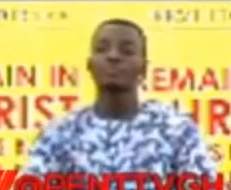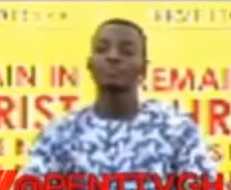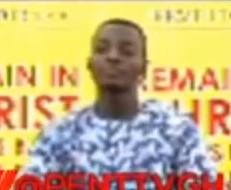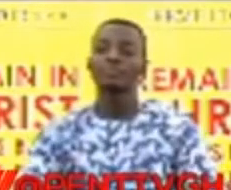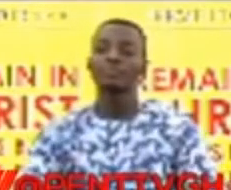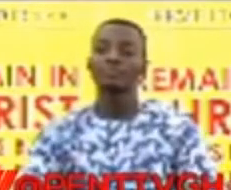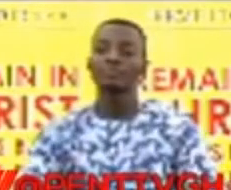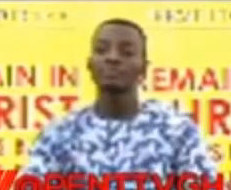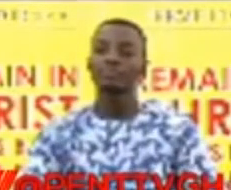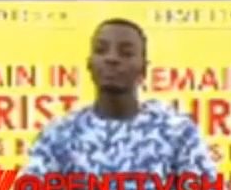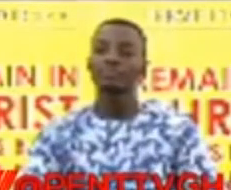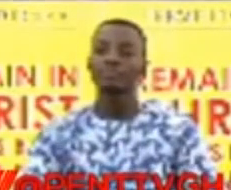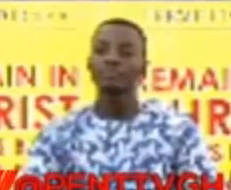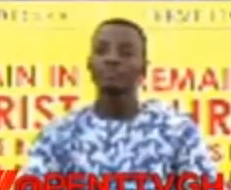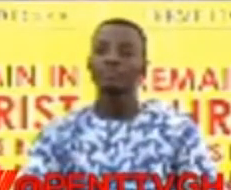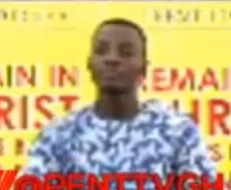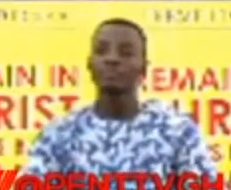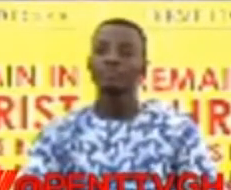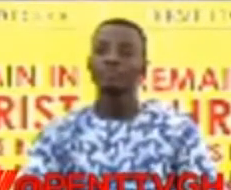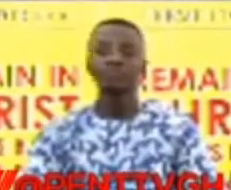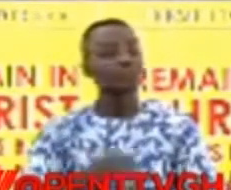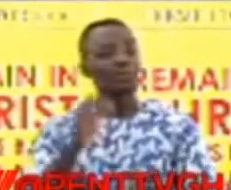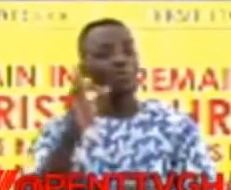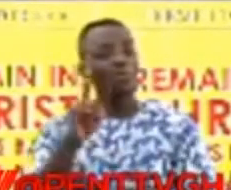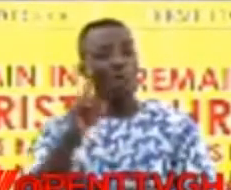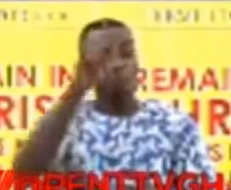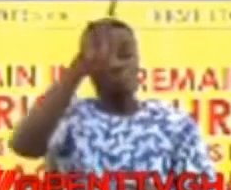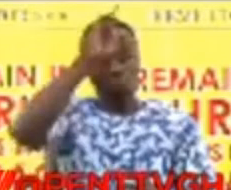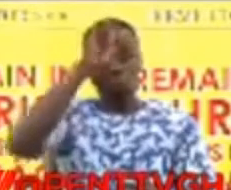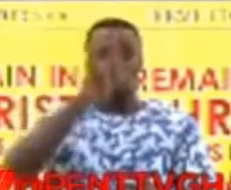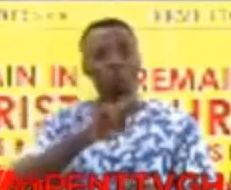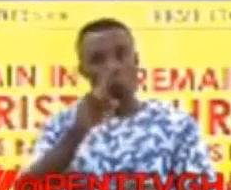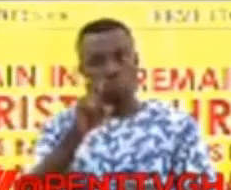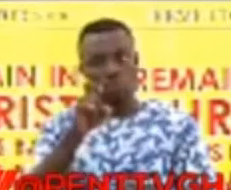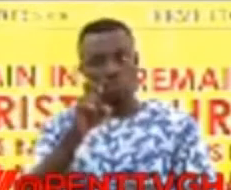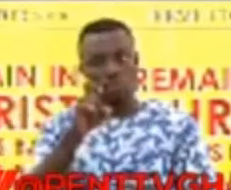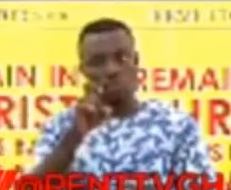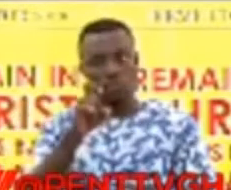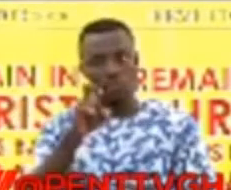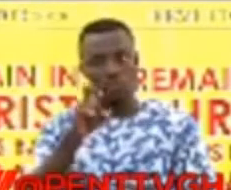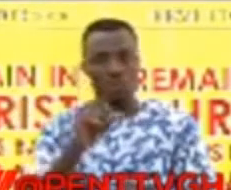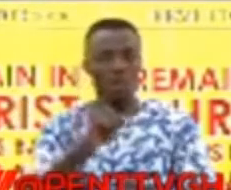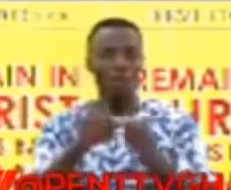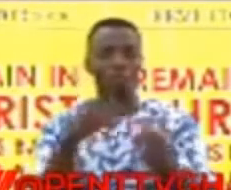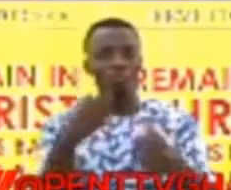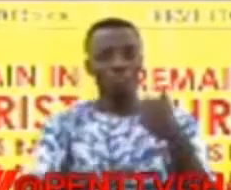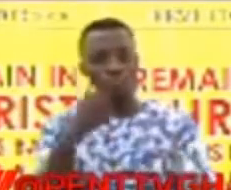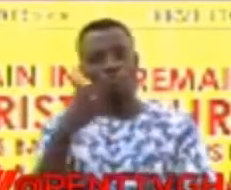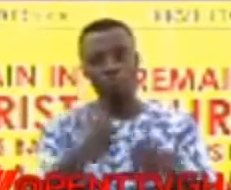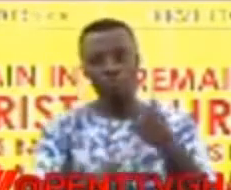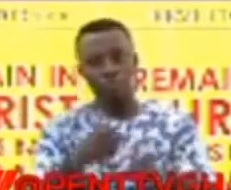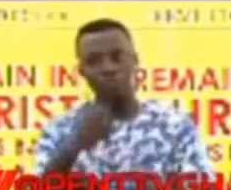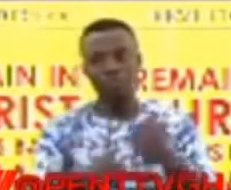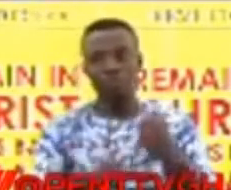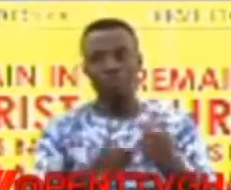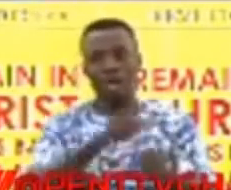One of my perplexing questions has been the problem of